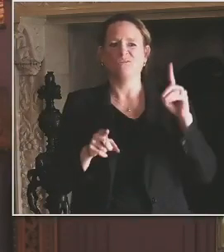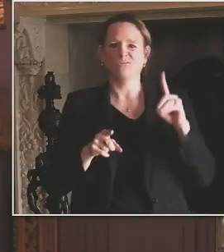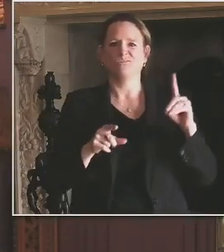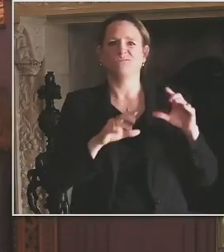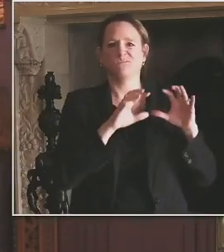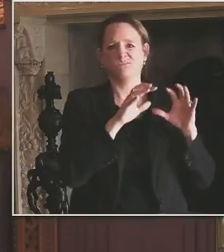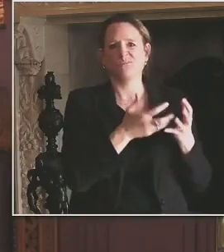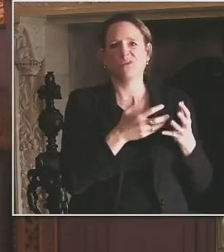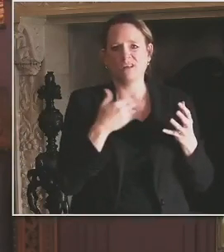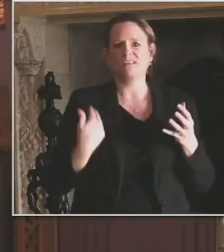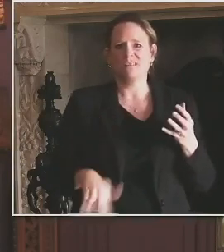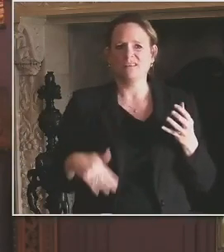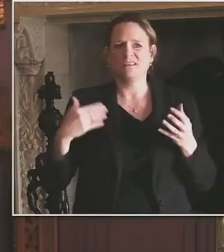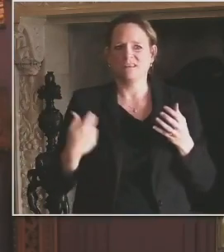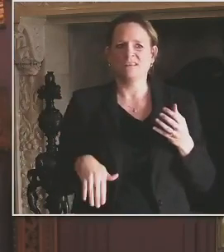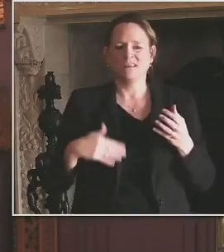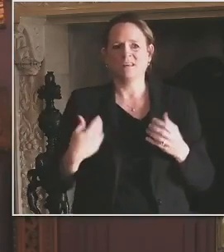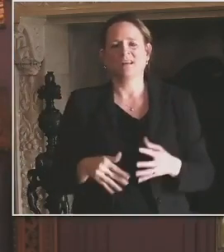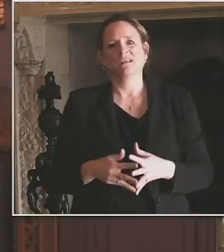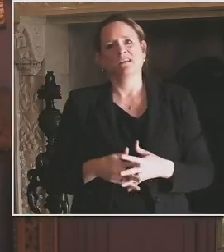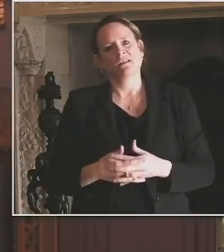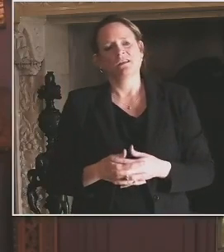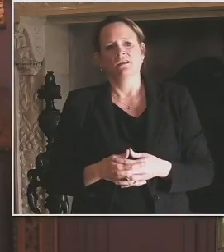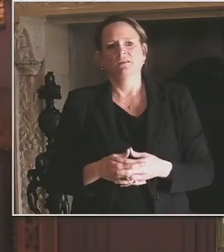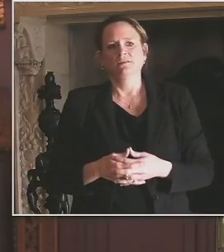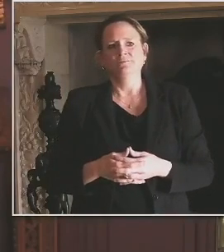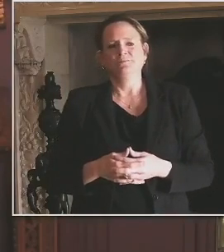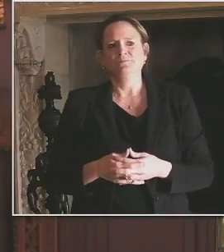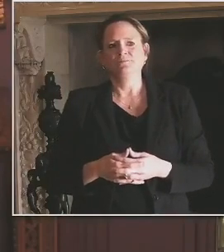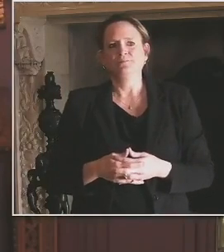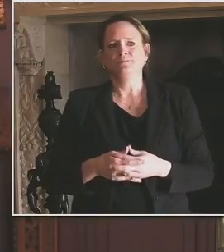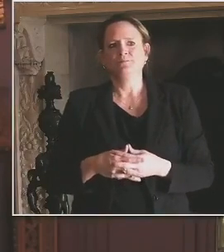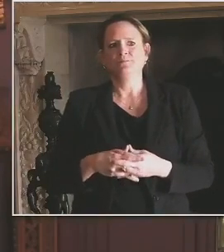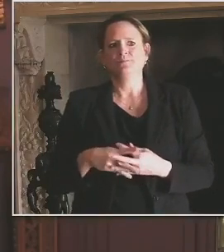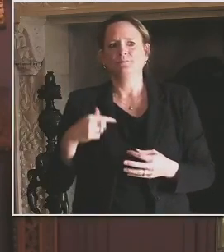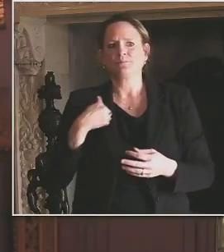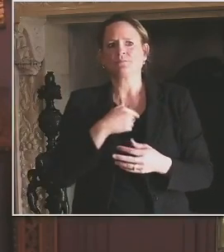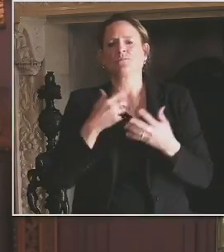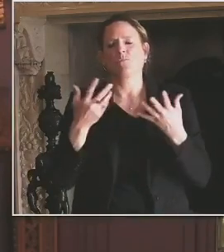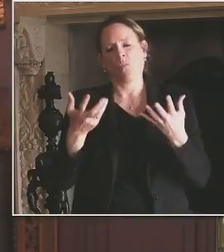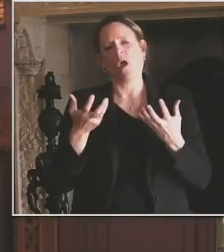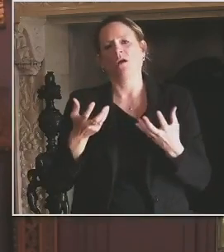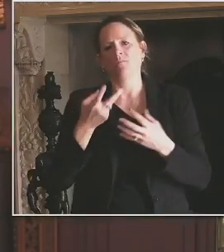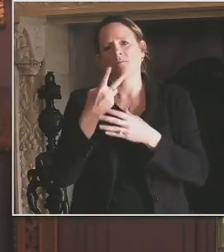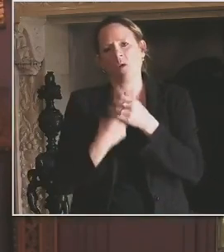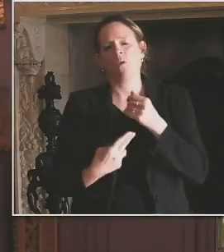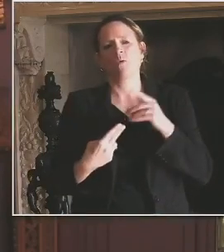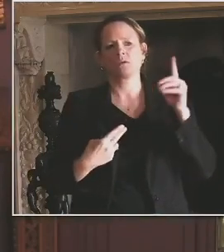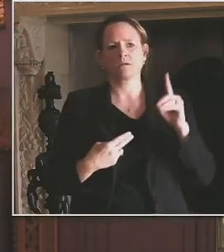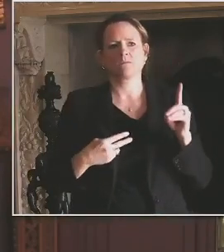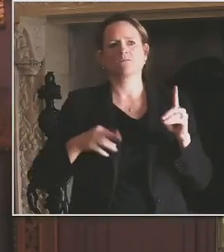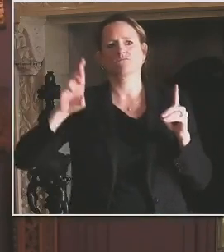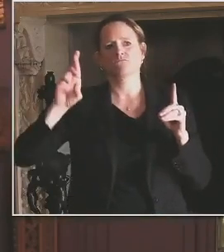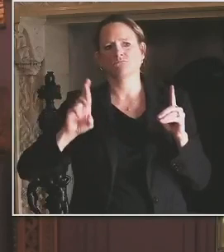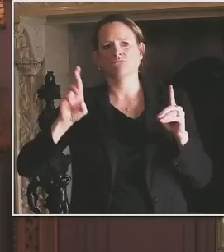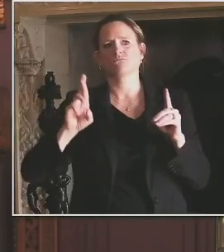that seeks bipartisan solutions to thorny problems. That has been